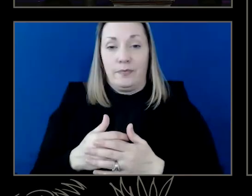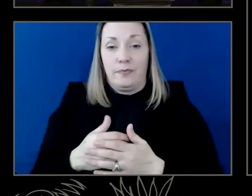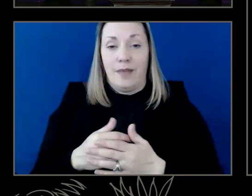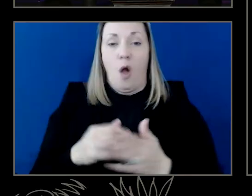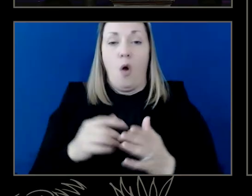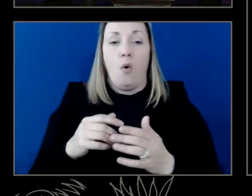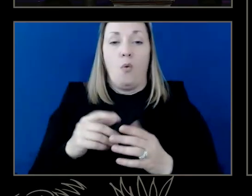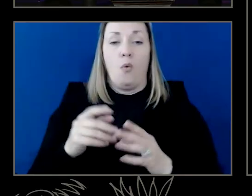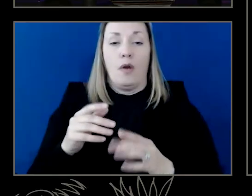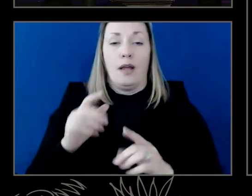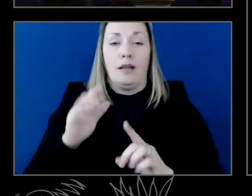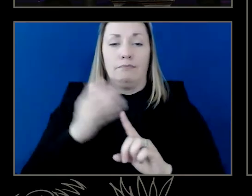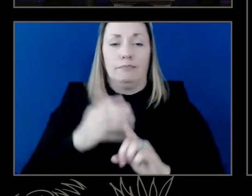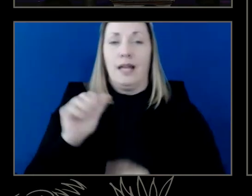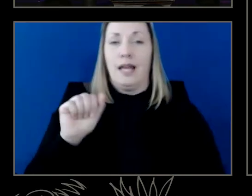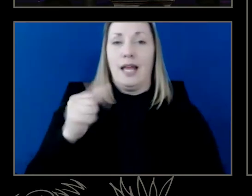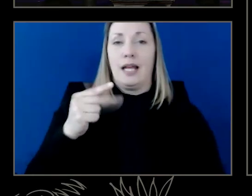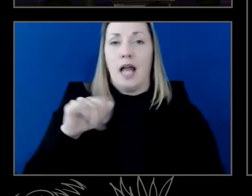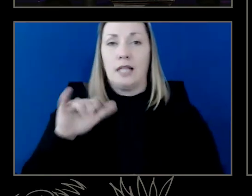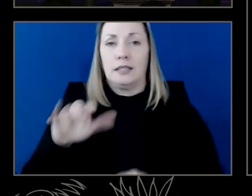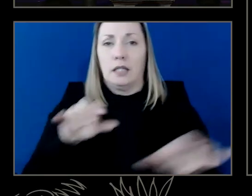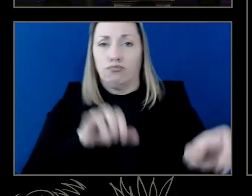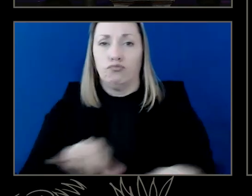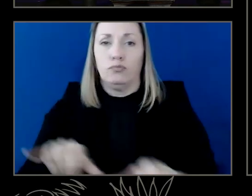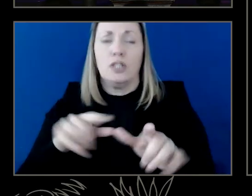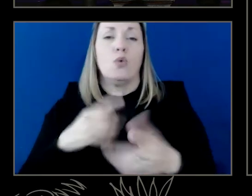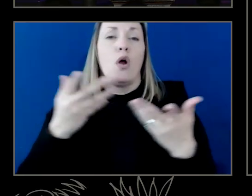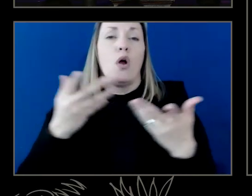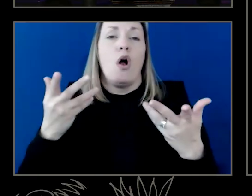provider, you're already covered.